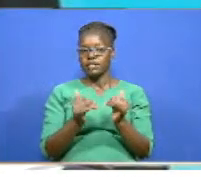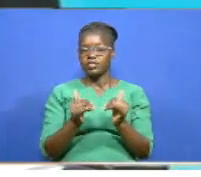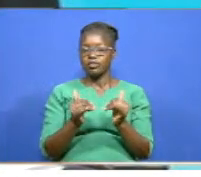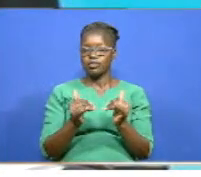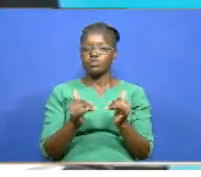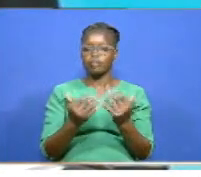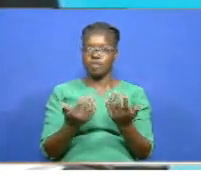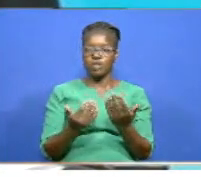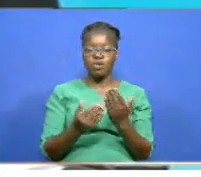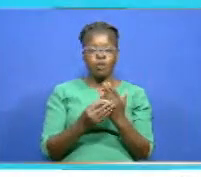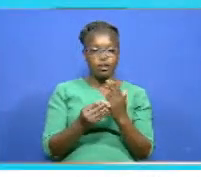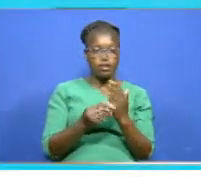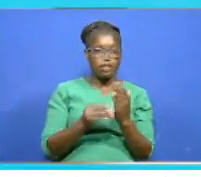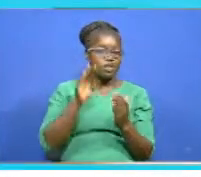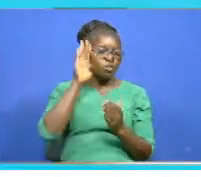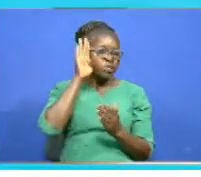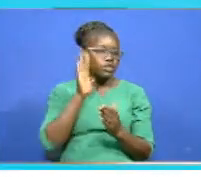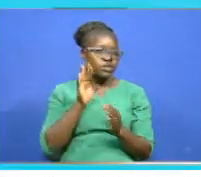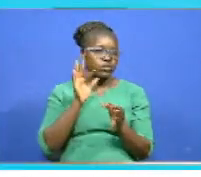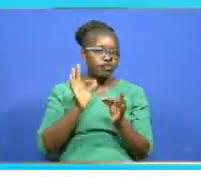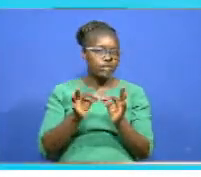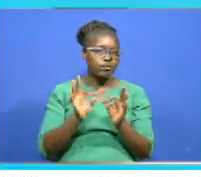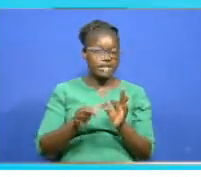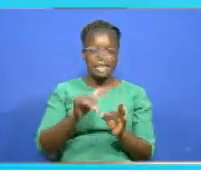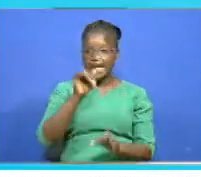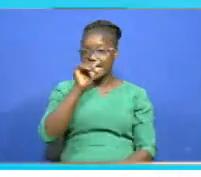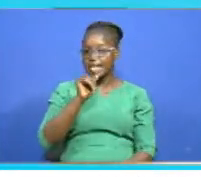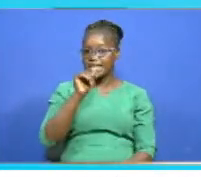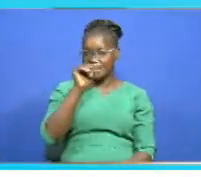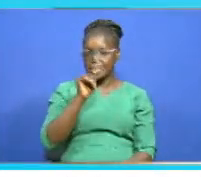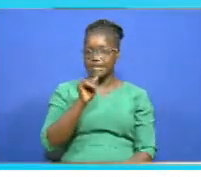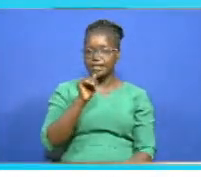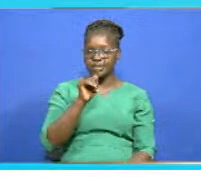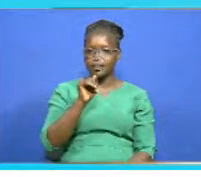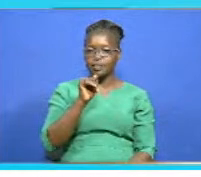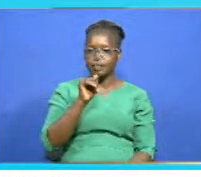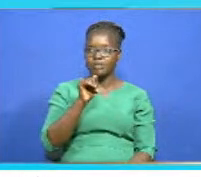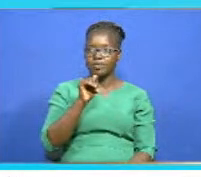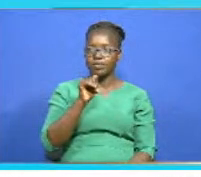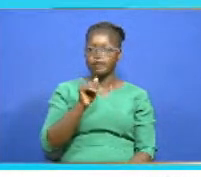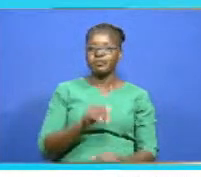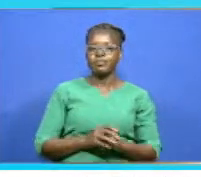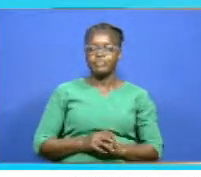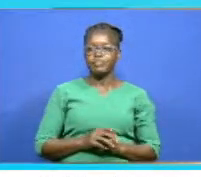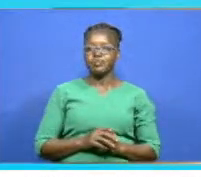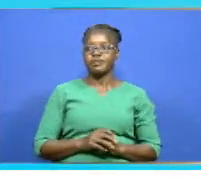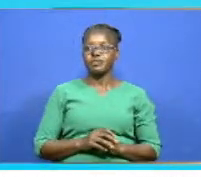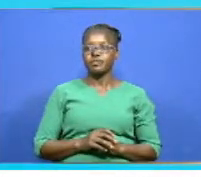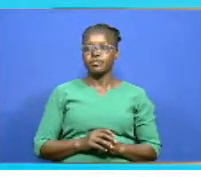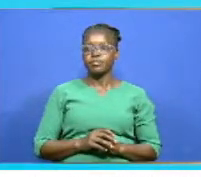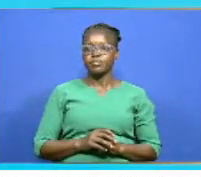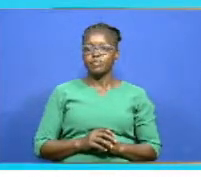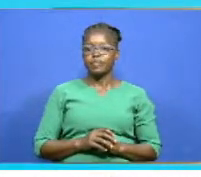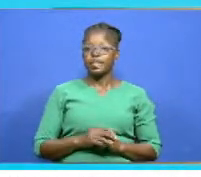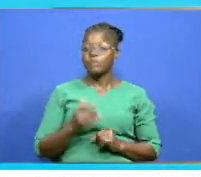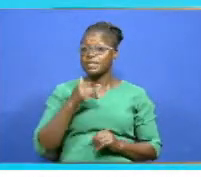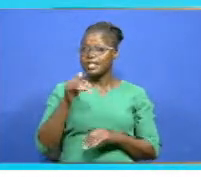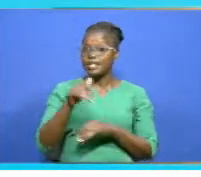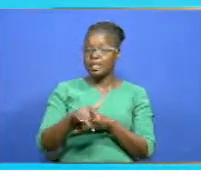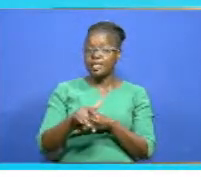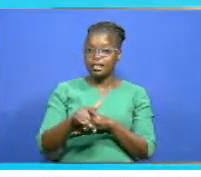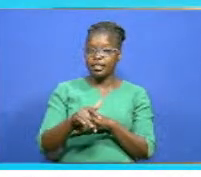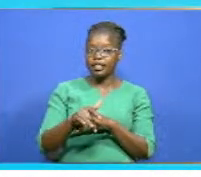name is Njue. Lensa Odingo is our sign language interpreter for this morning. And as alluded to earlier, is that today